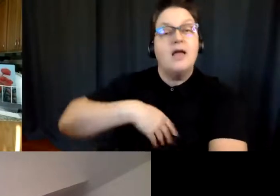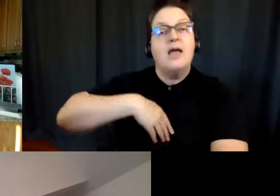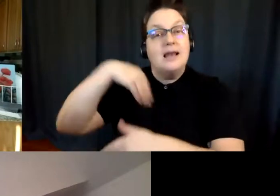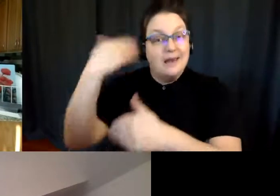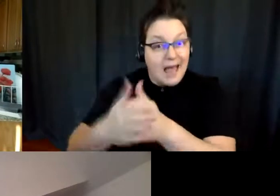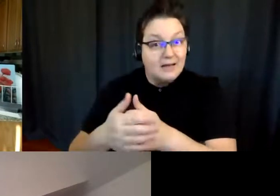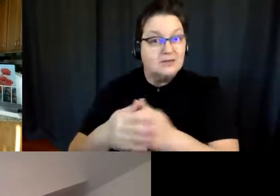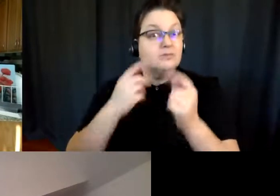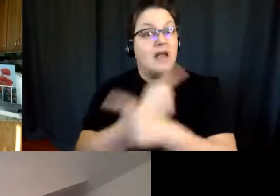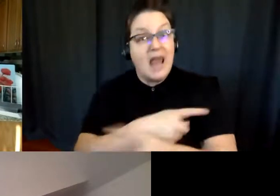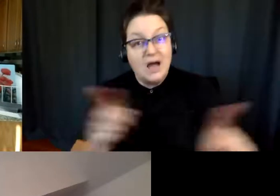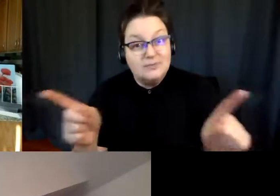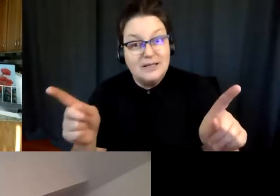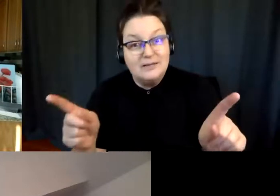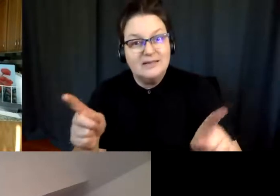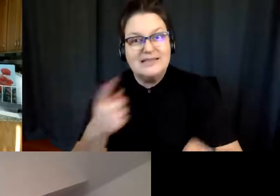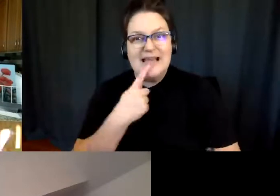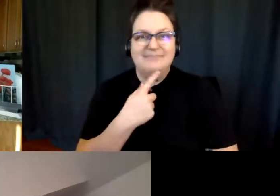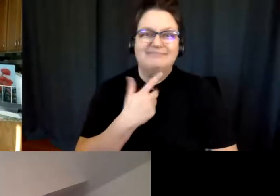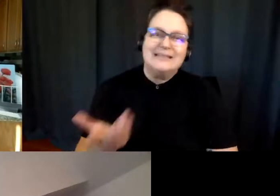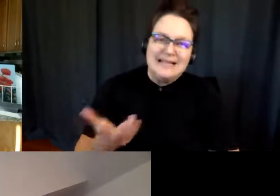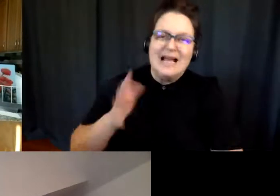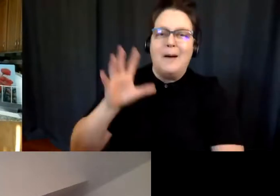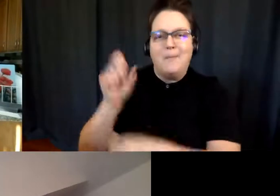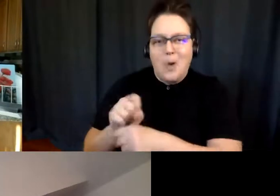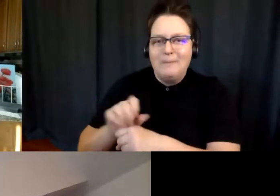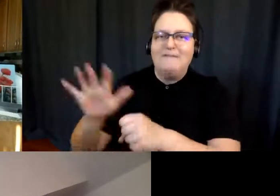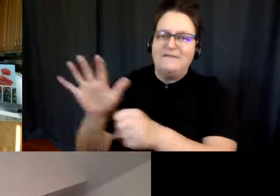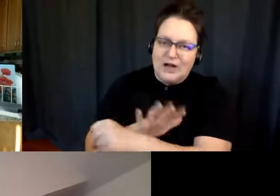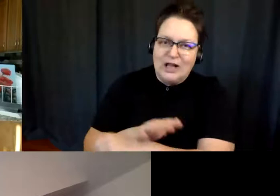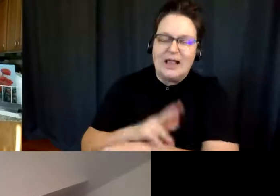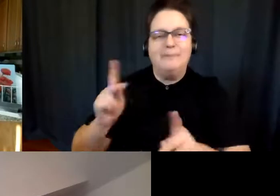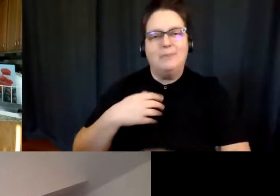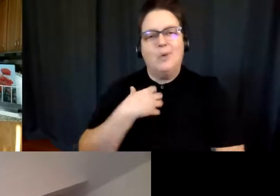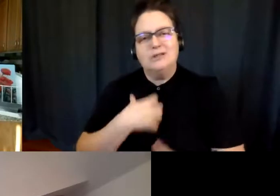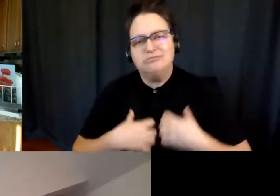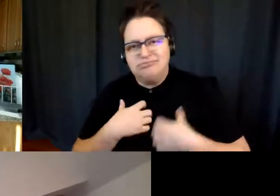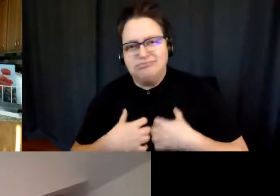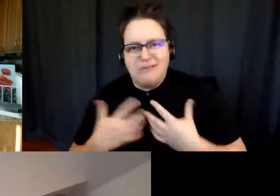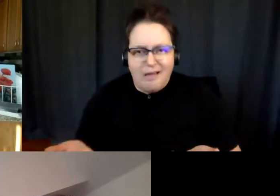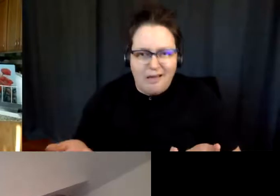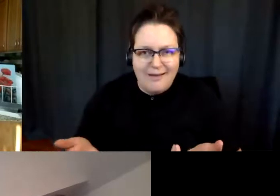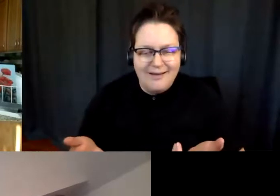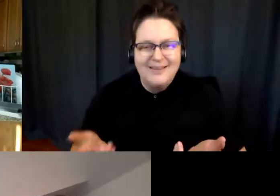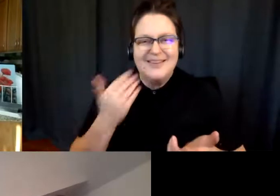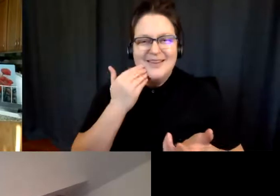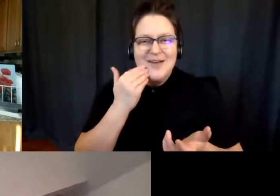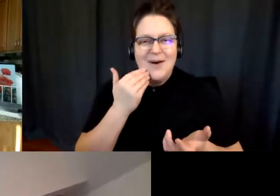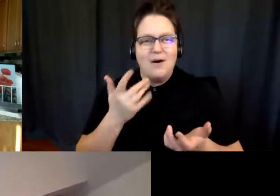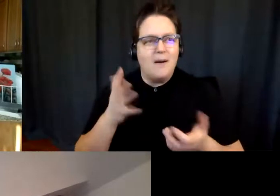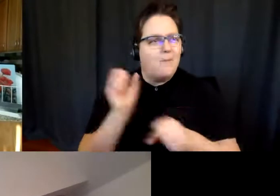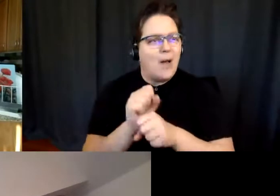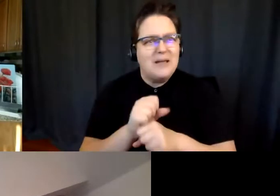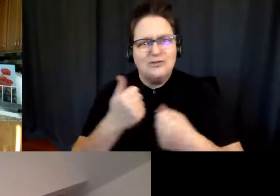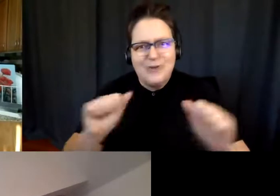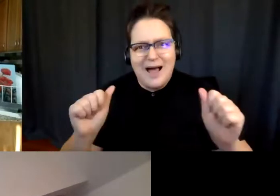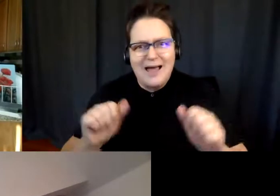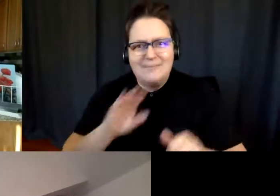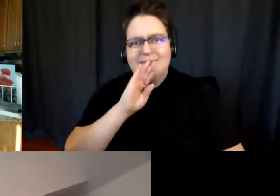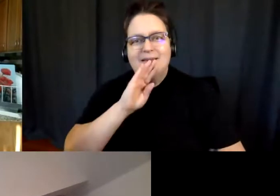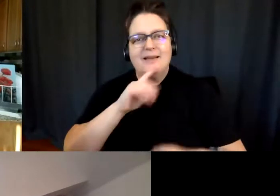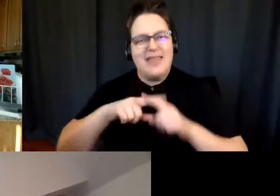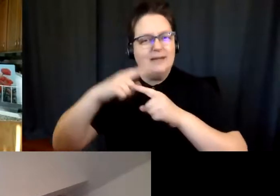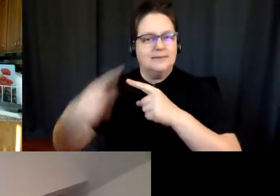is there aren't enough appointments available, and we'll be hearing people, you know, struggle with that, right? What, it's kind of a never-ending